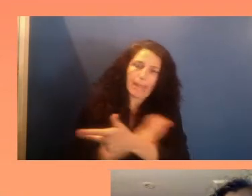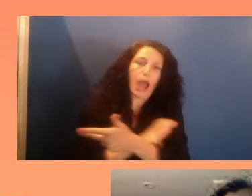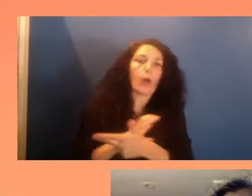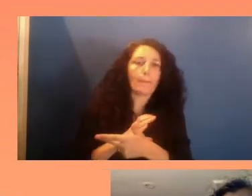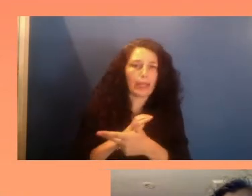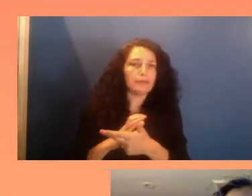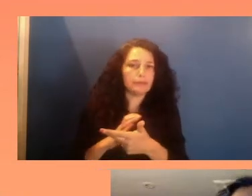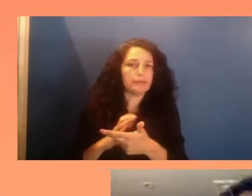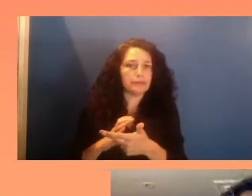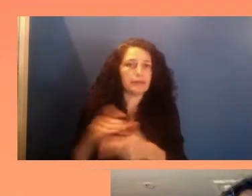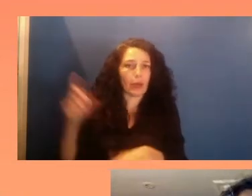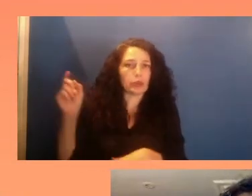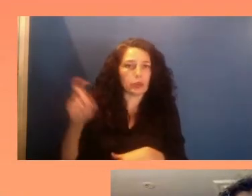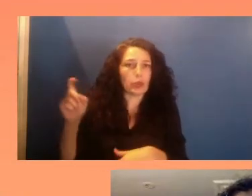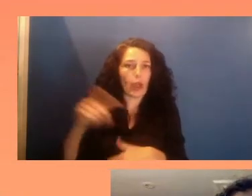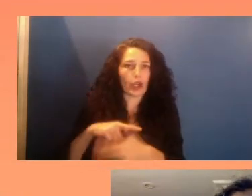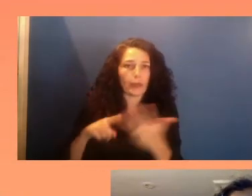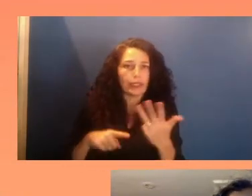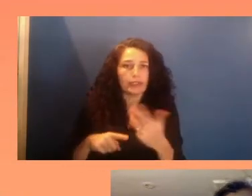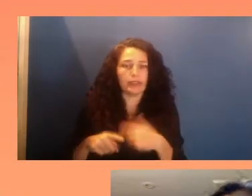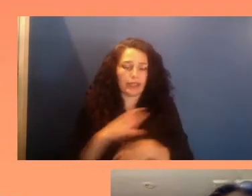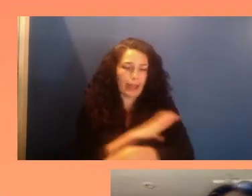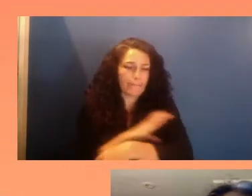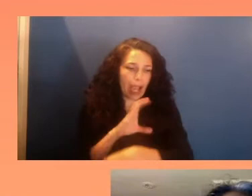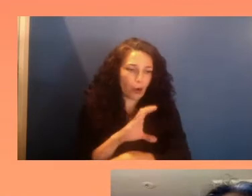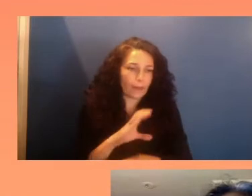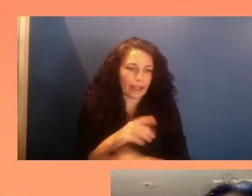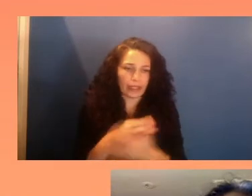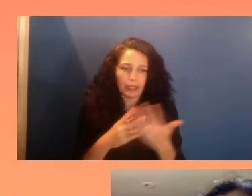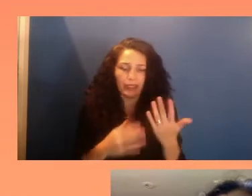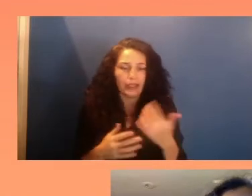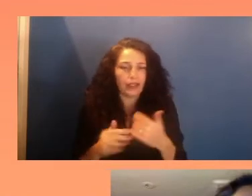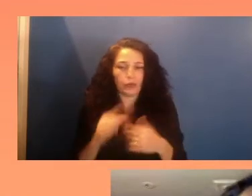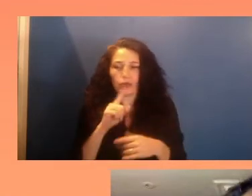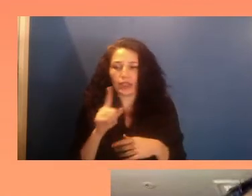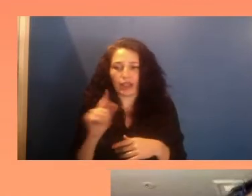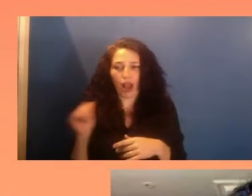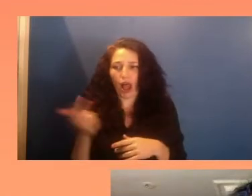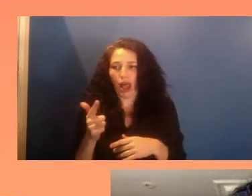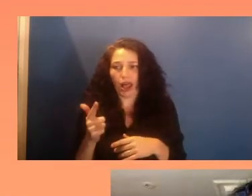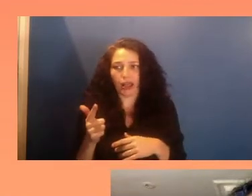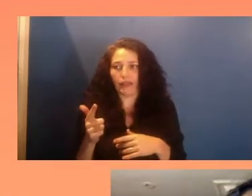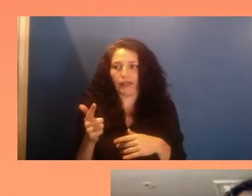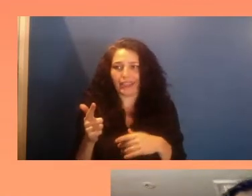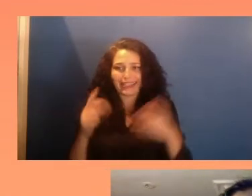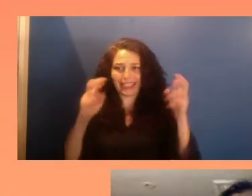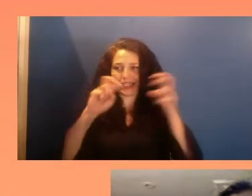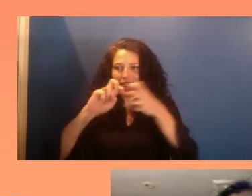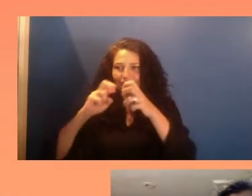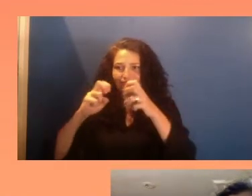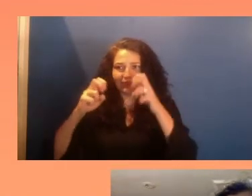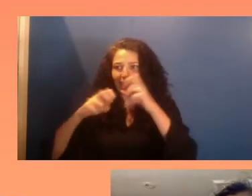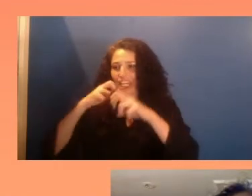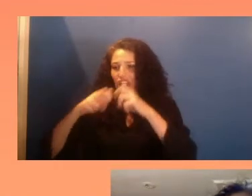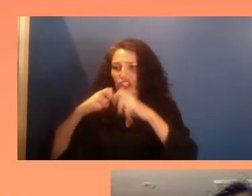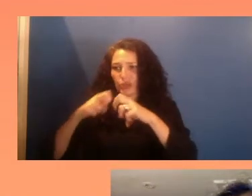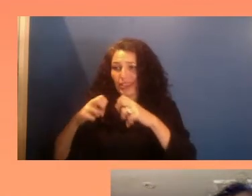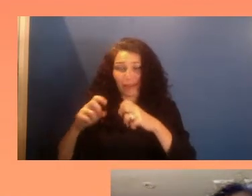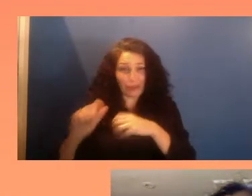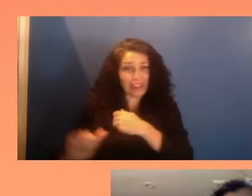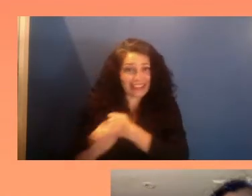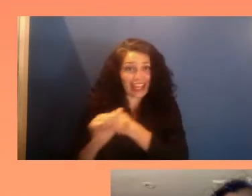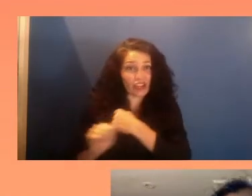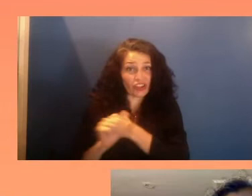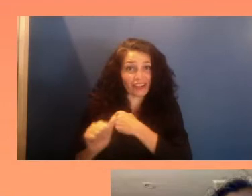is dangerous for us. It's for the issues that we're facing currently, with this administration and just